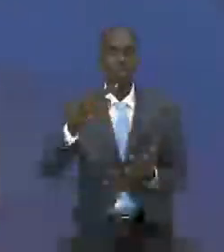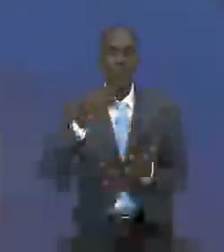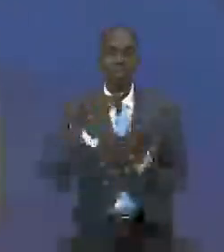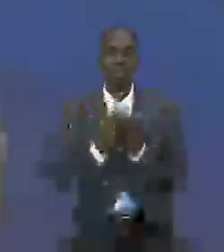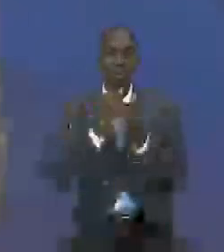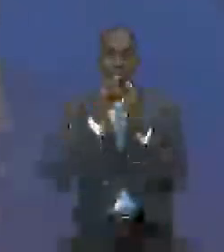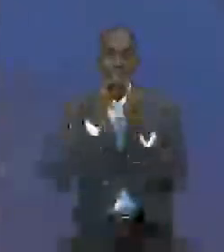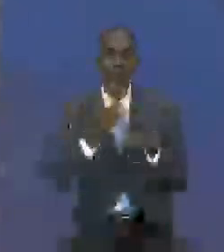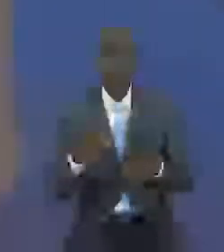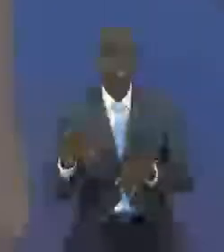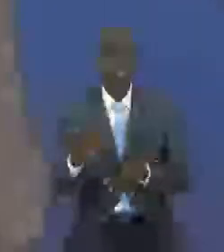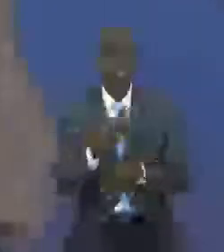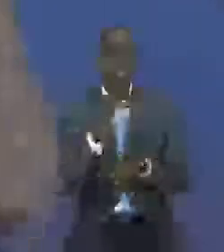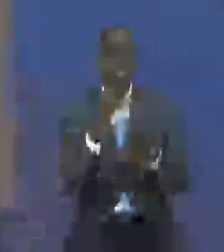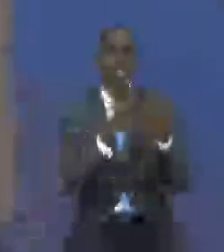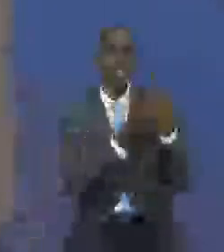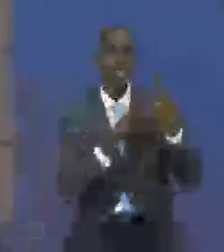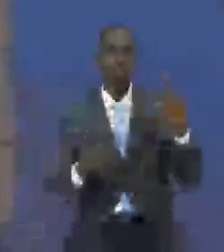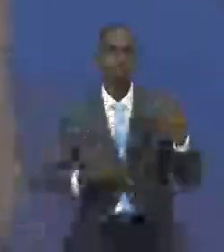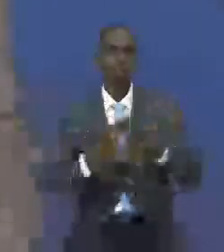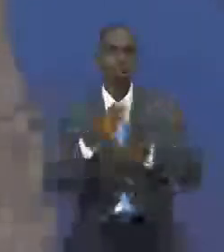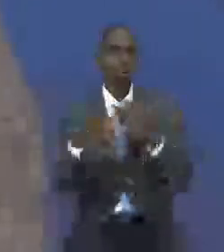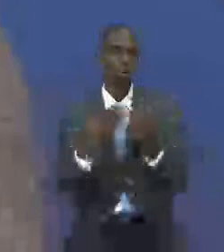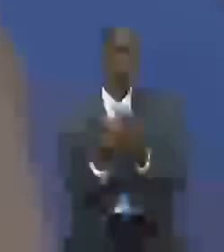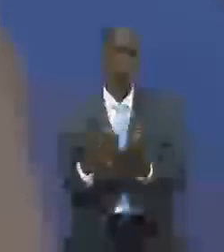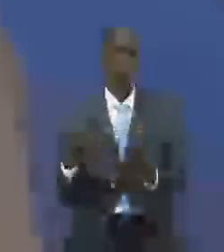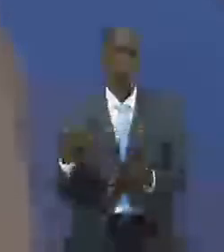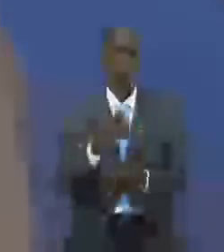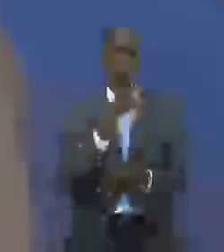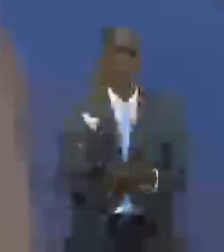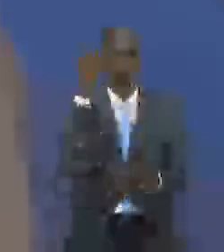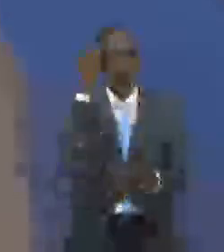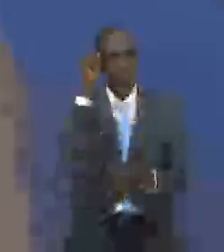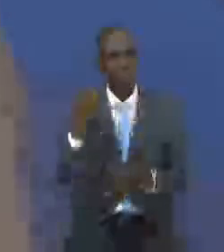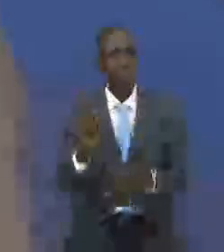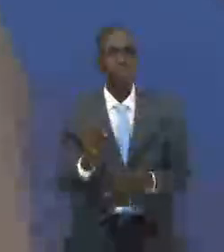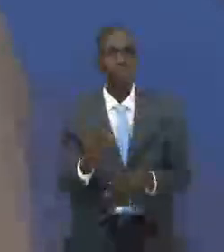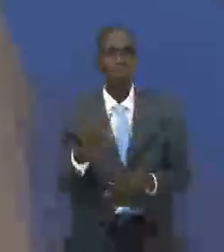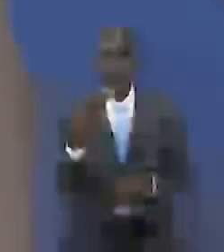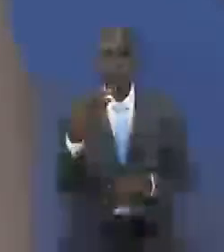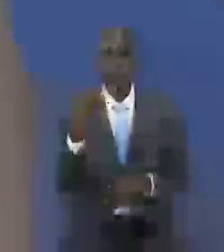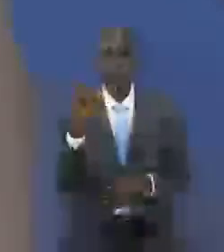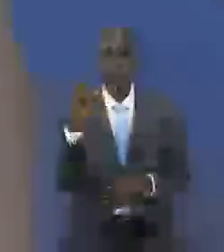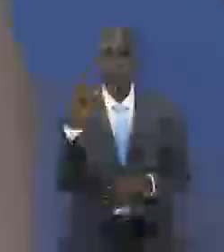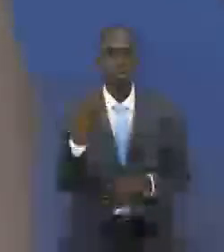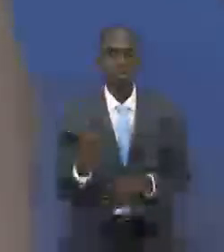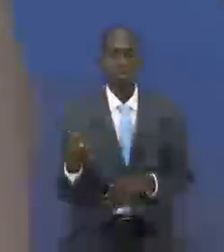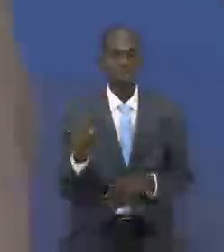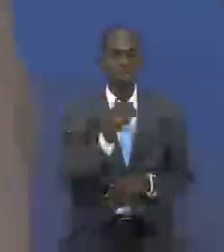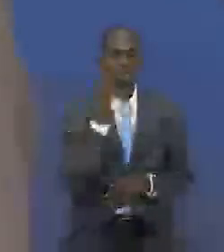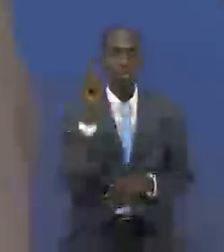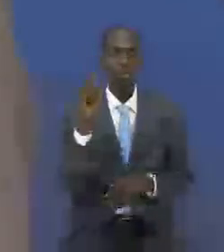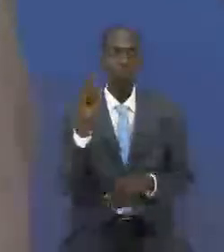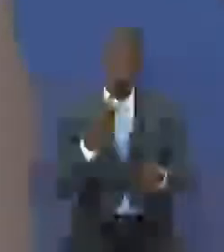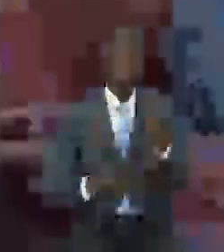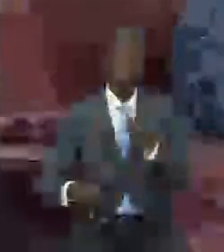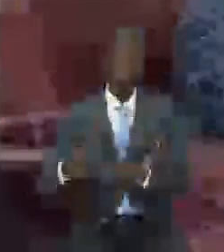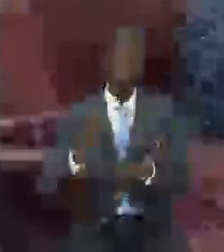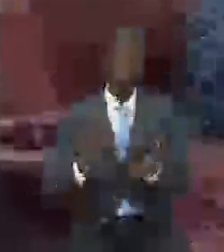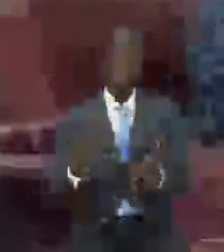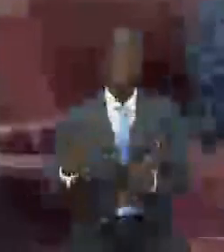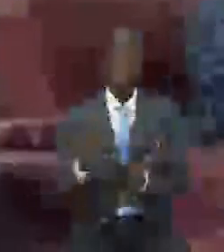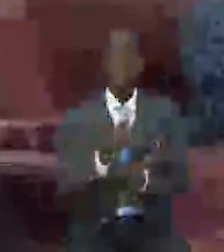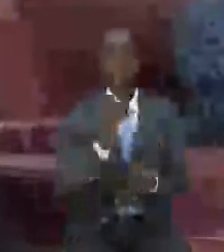Lord, all ye his hosts, ye ministers of his that do. You don't do your